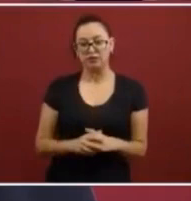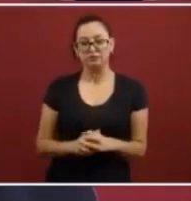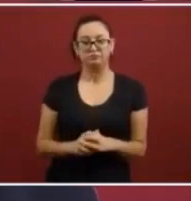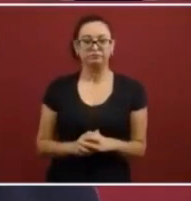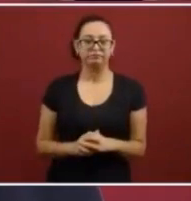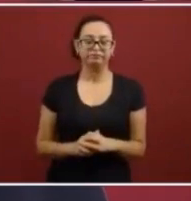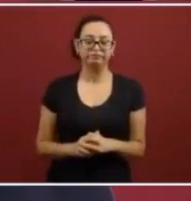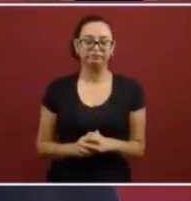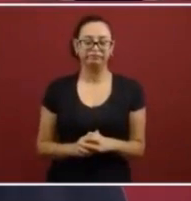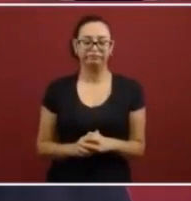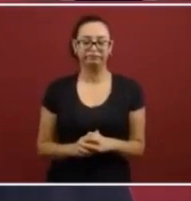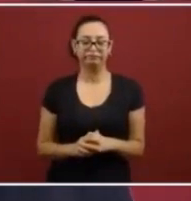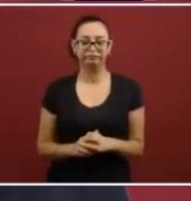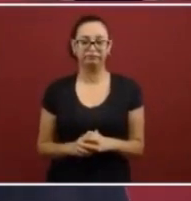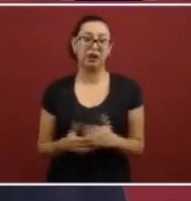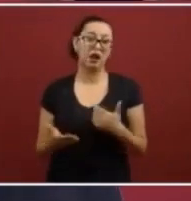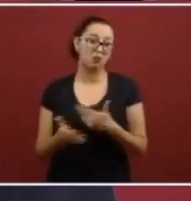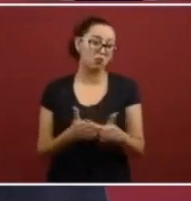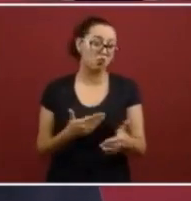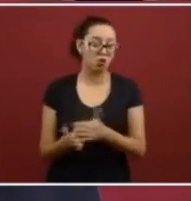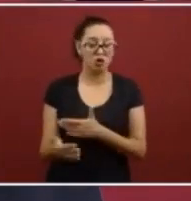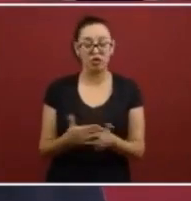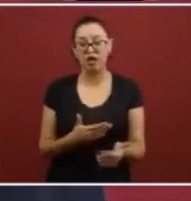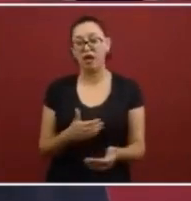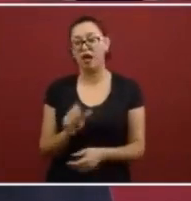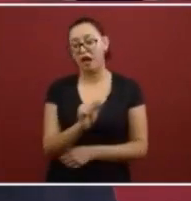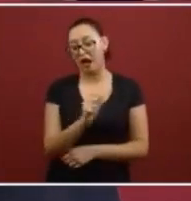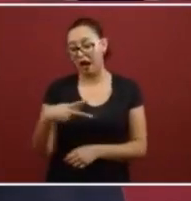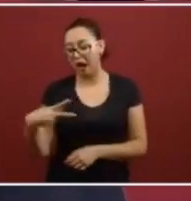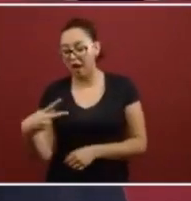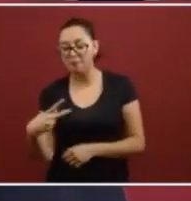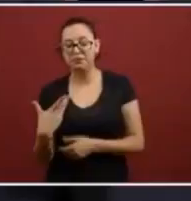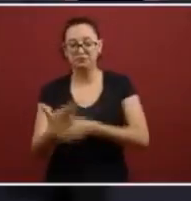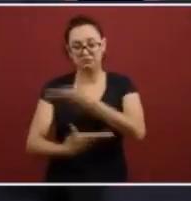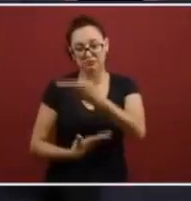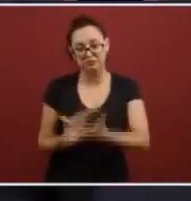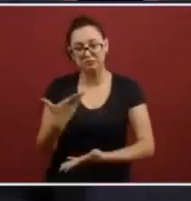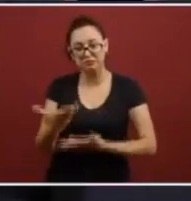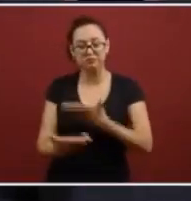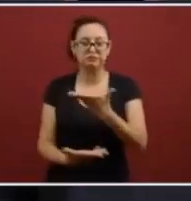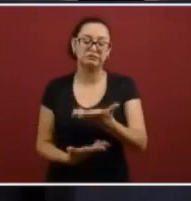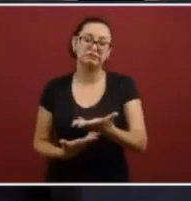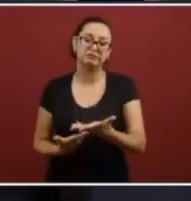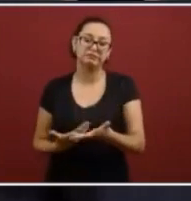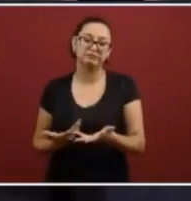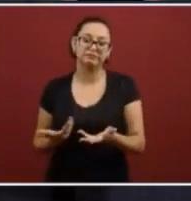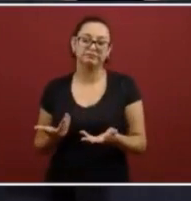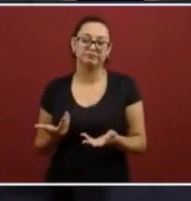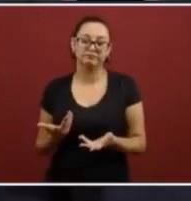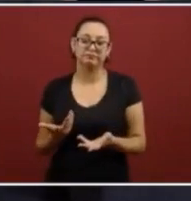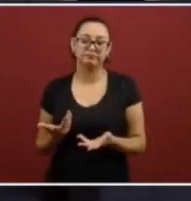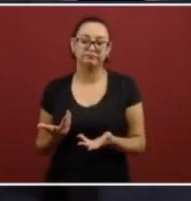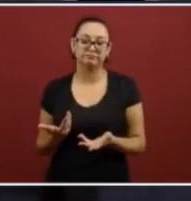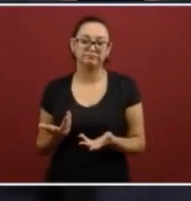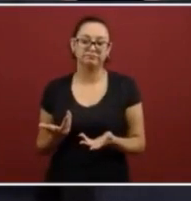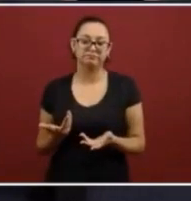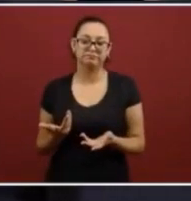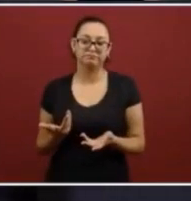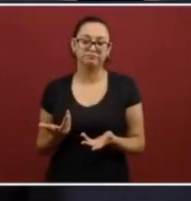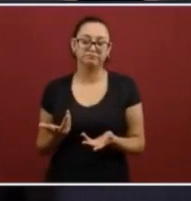agreement servicios modernos with these modern es, services por such lo as Uber. general, In general,